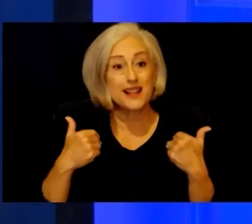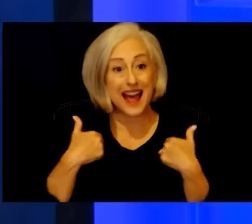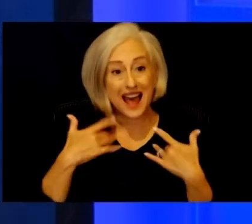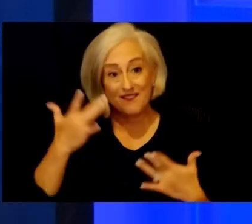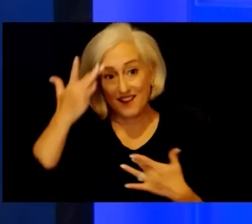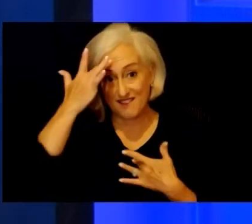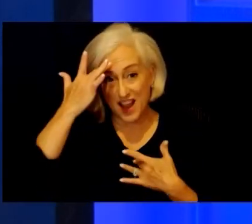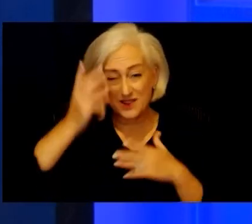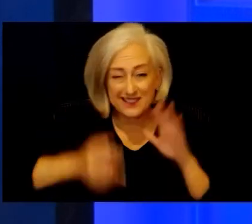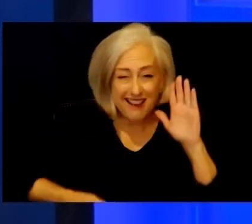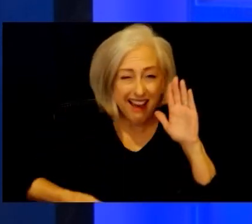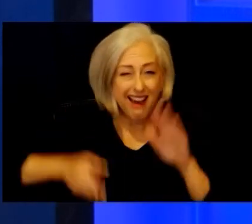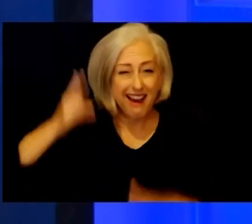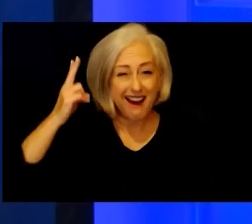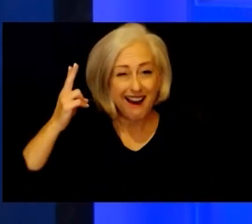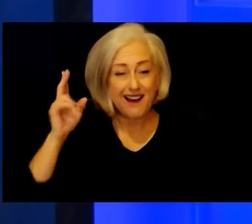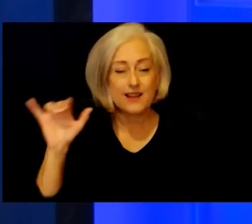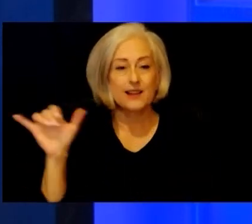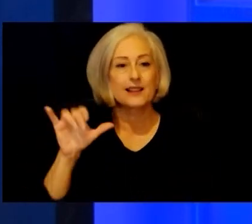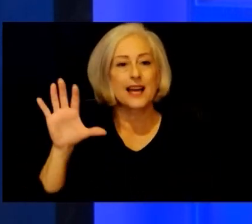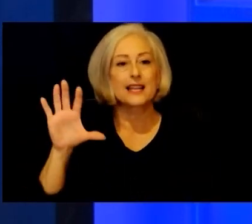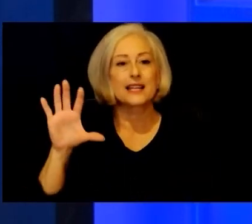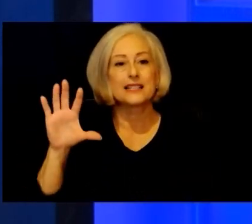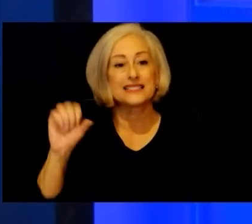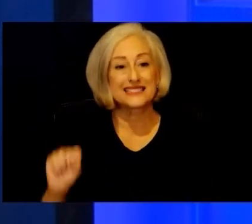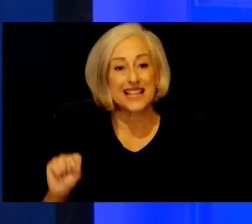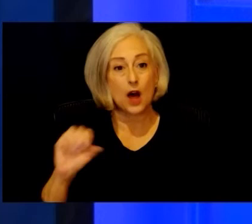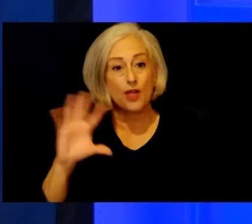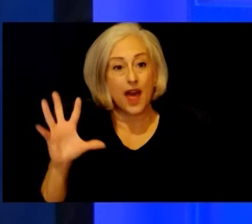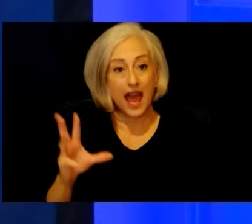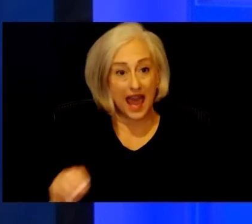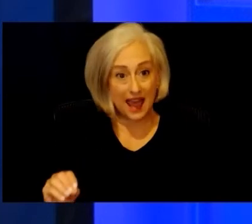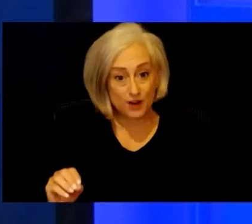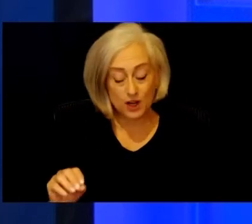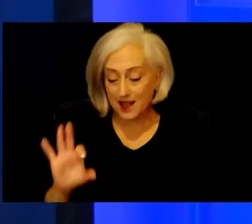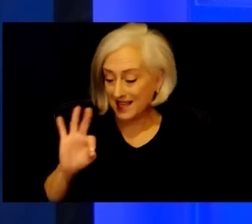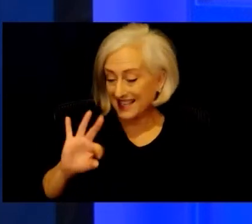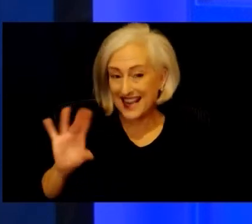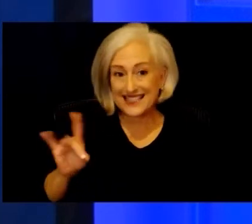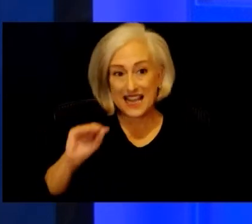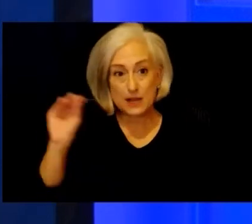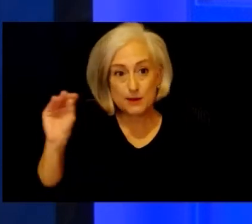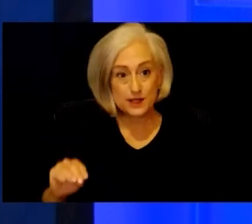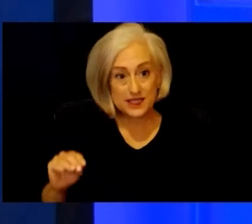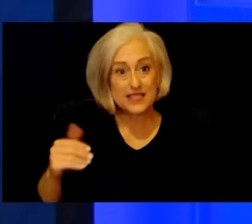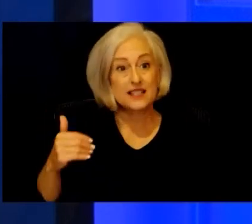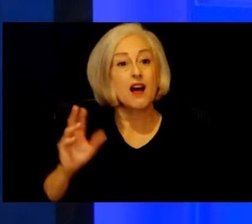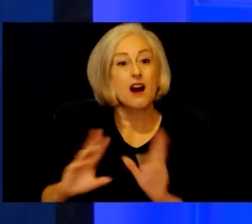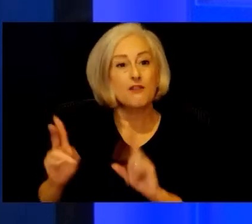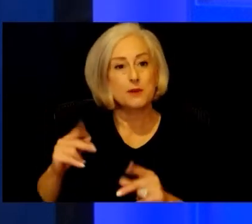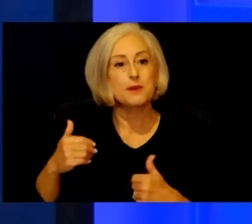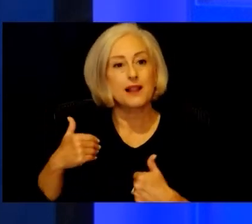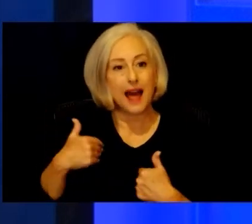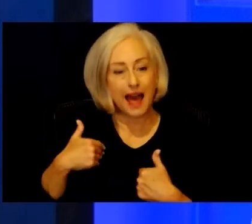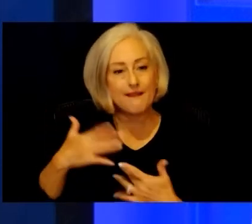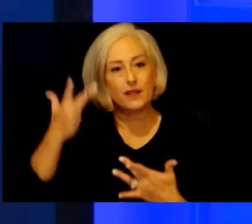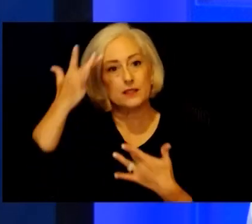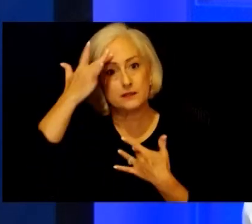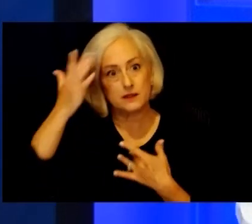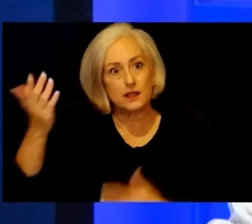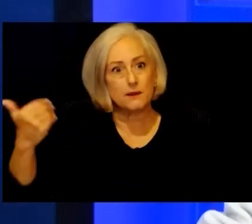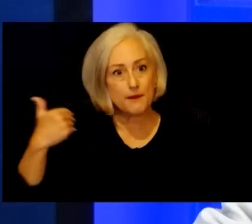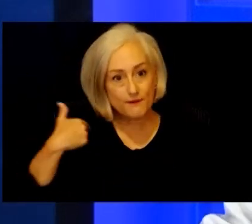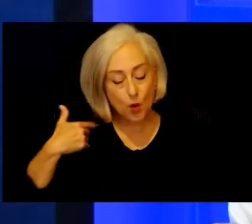a comment today that about 98% of people have evidence of infection. They've gained immunity. So I think as time goes on, we